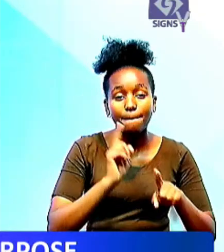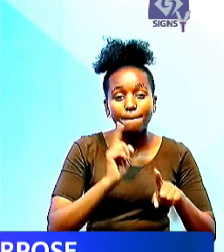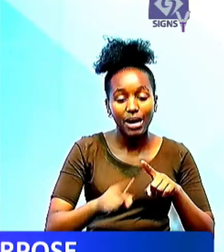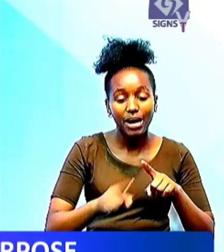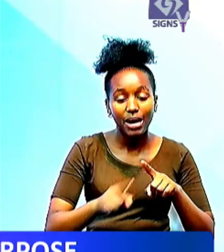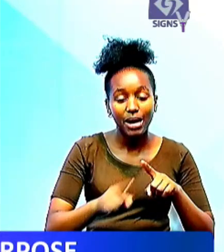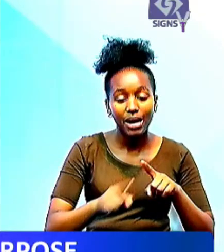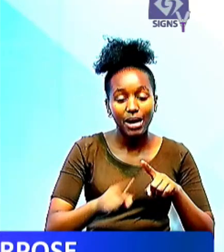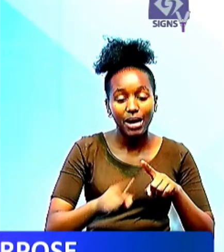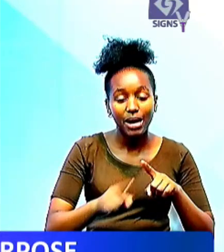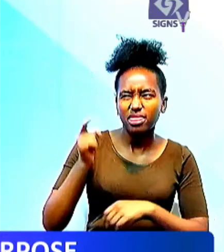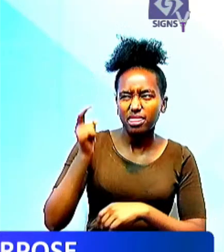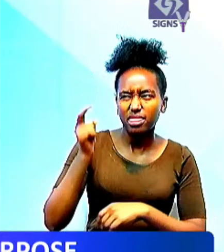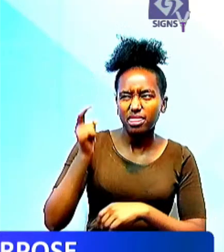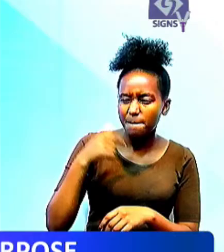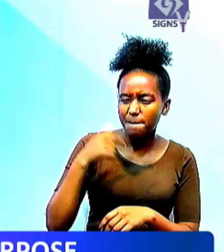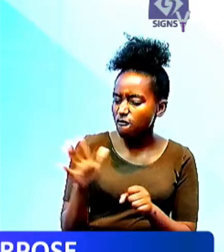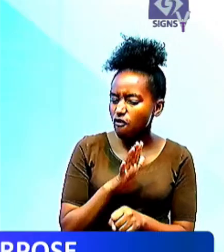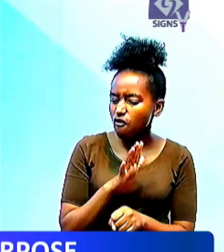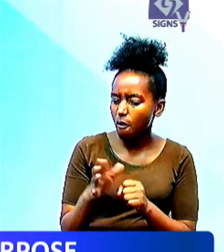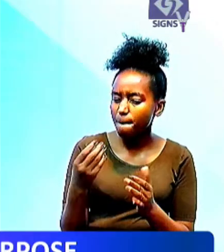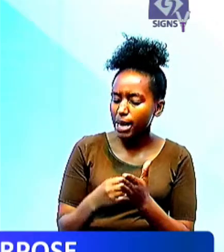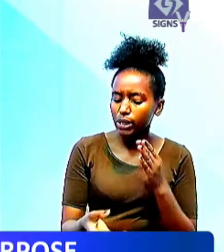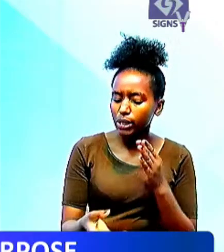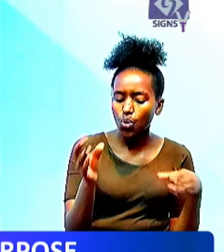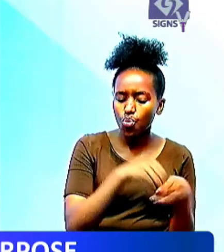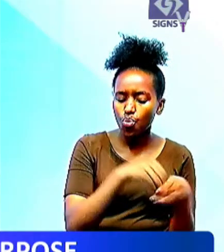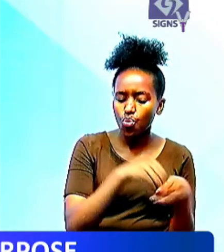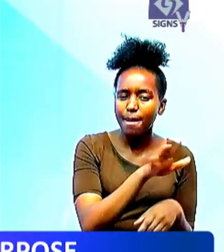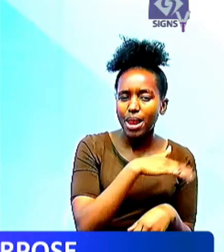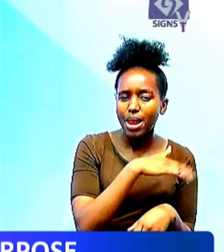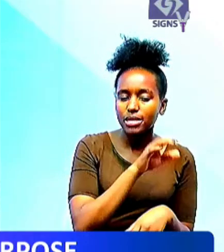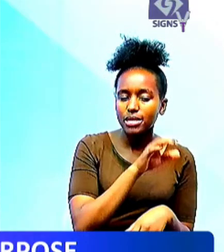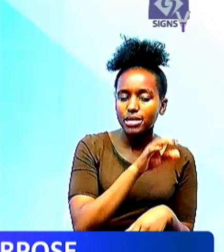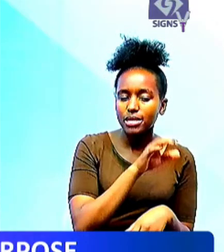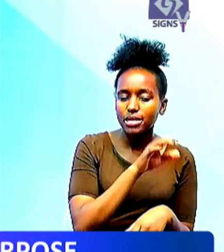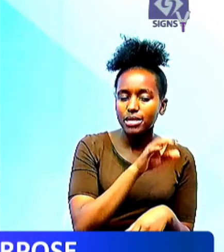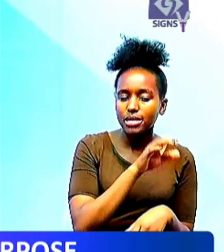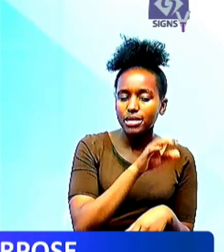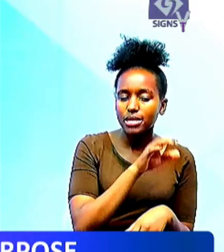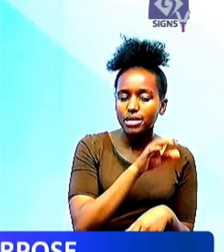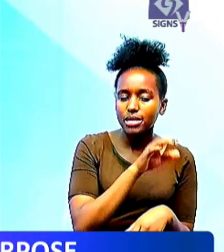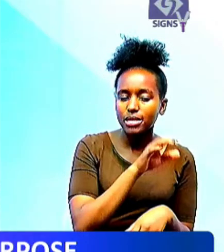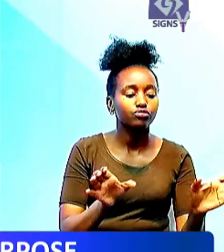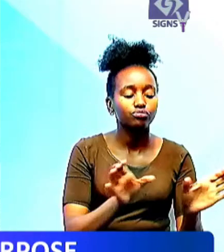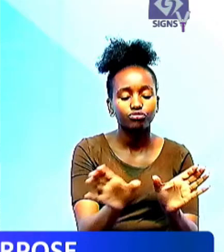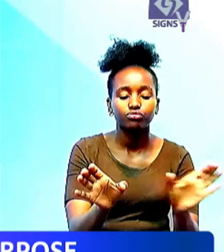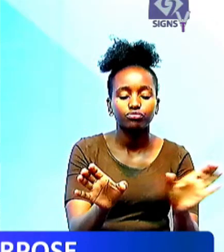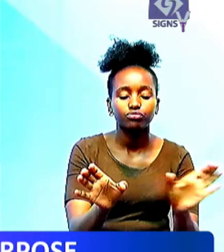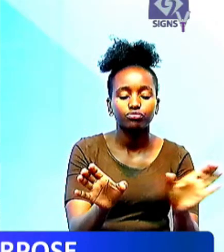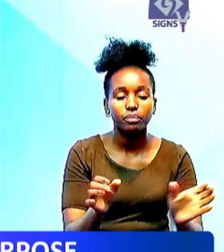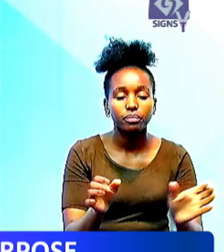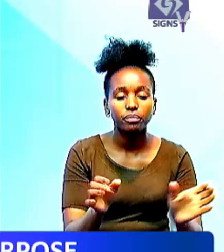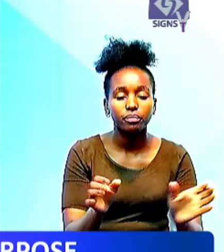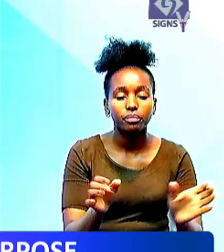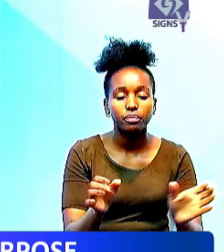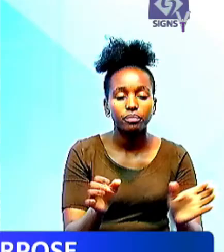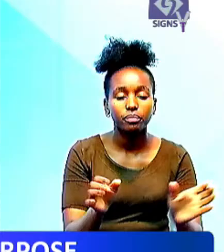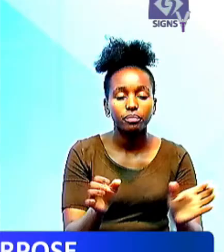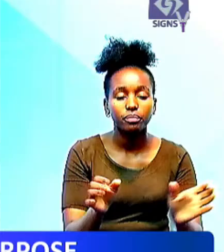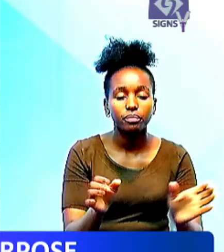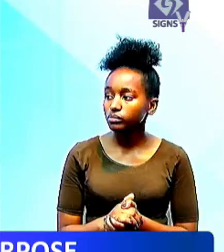commit all your resources in one investment. You try to diversify. Yes, that's the investment.